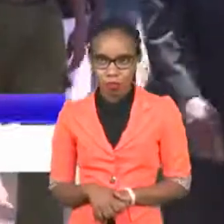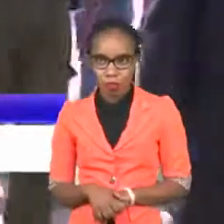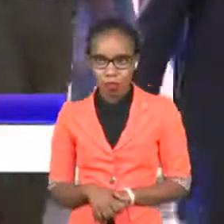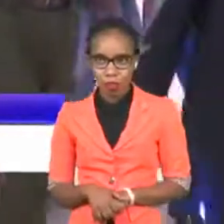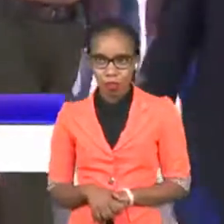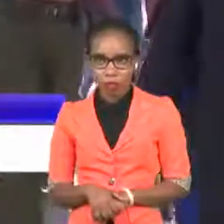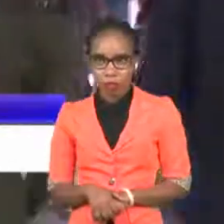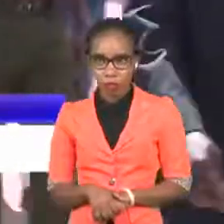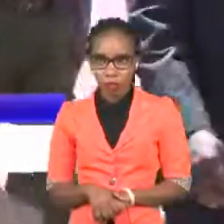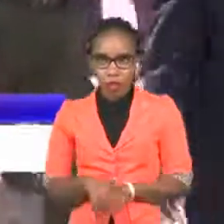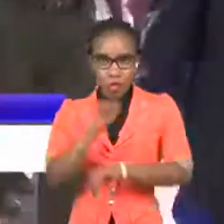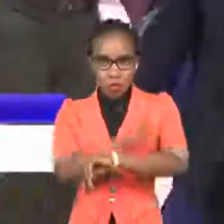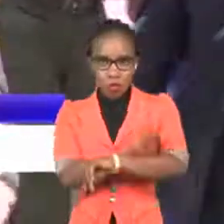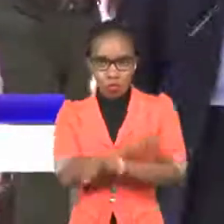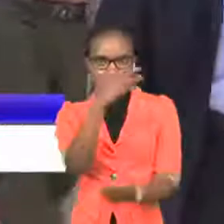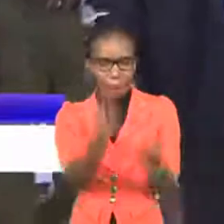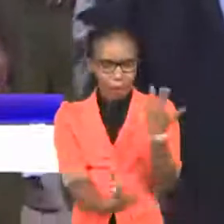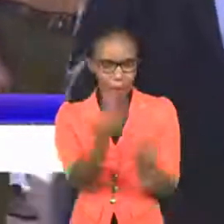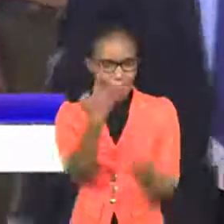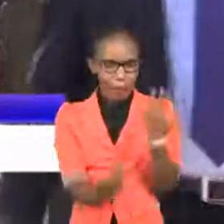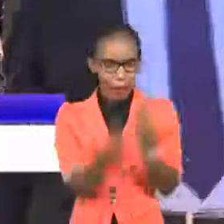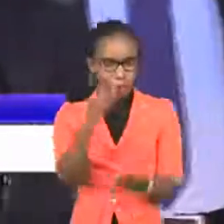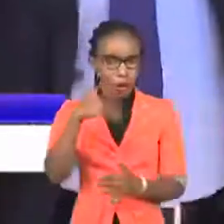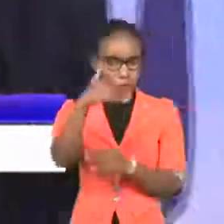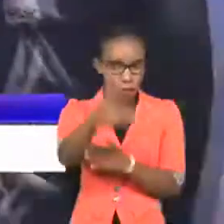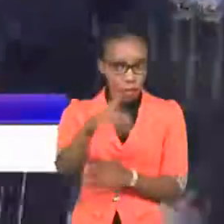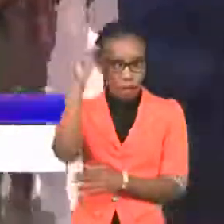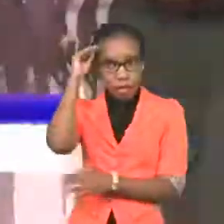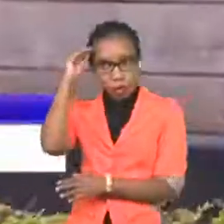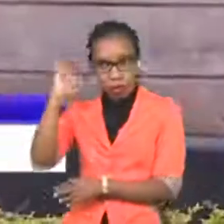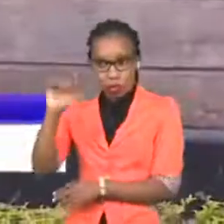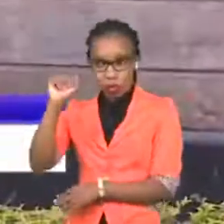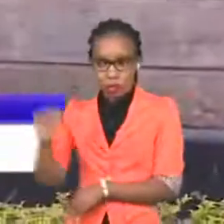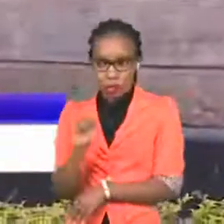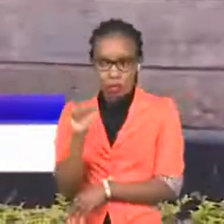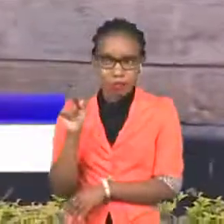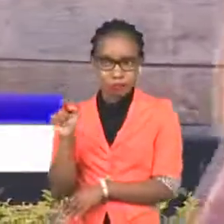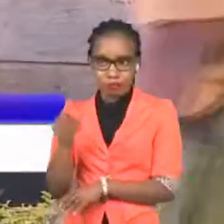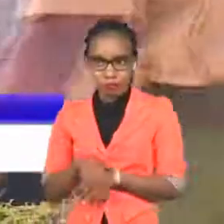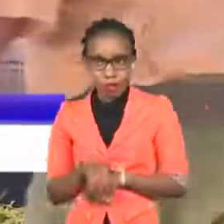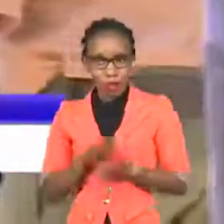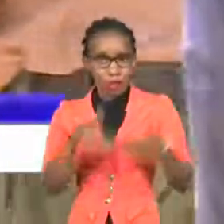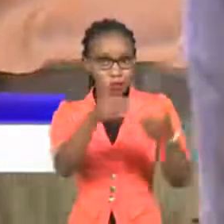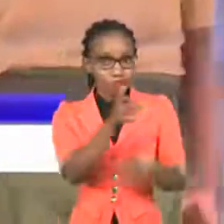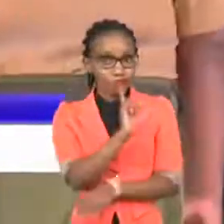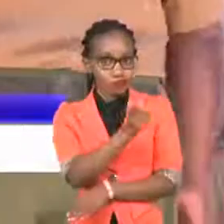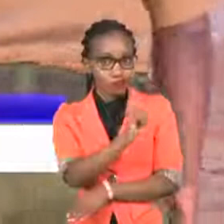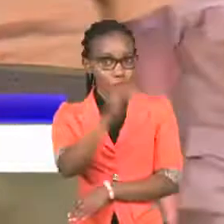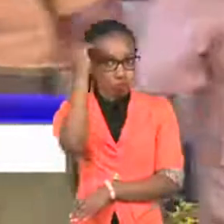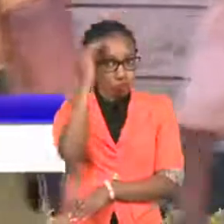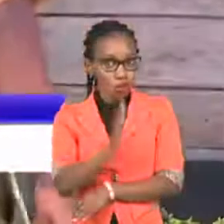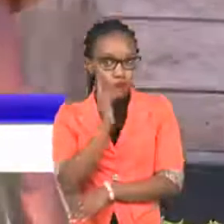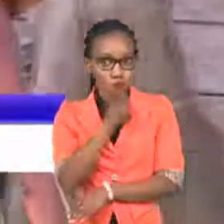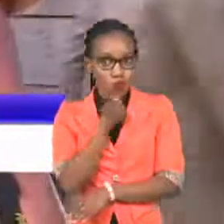With the increasing school fire incidences, the Education Cabinet Secretary Dr. George Magoha has issued a stern warning to students who